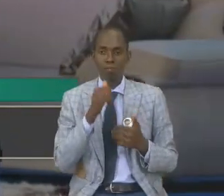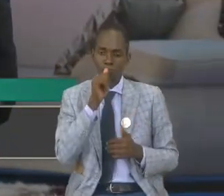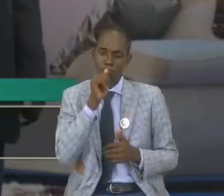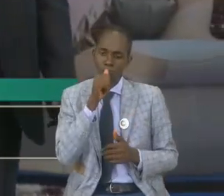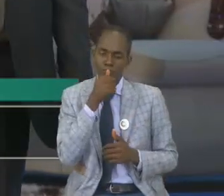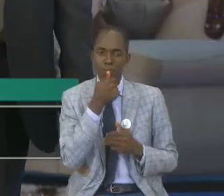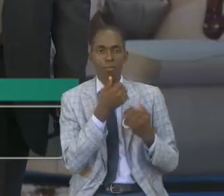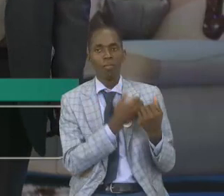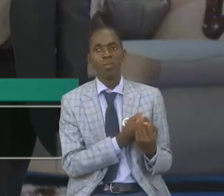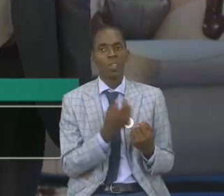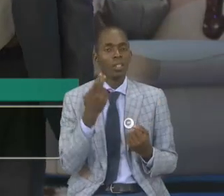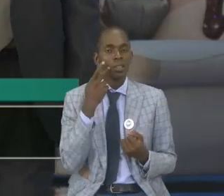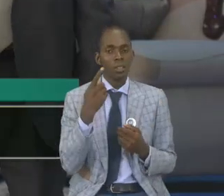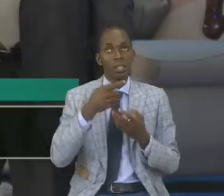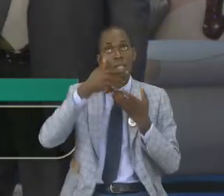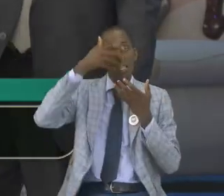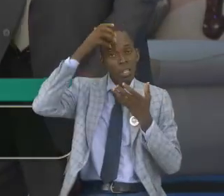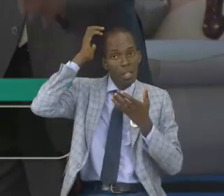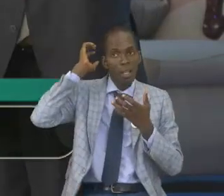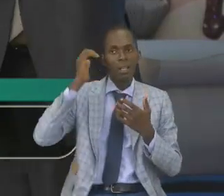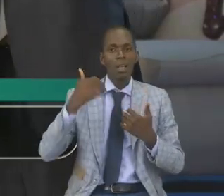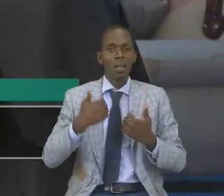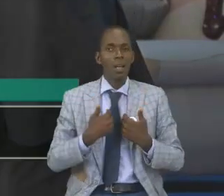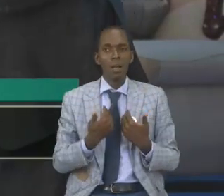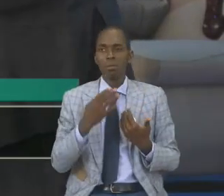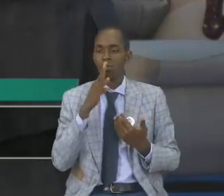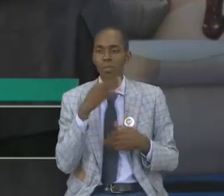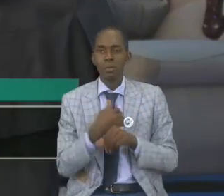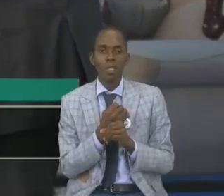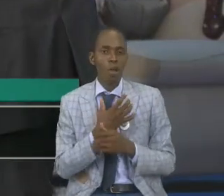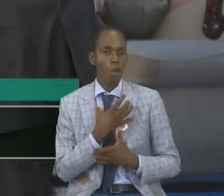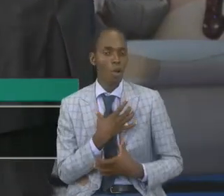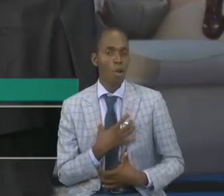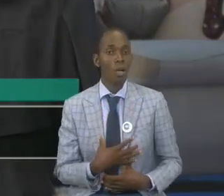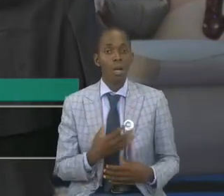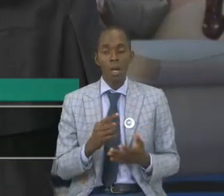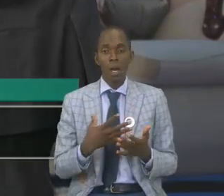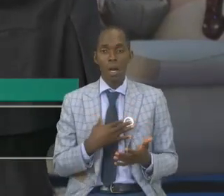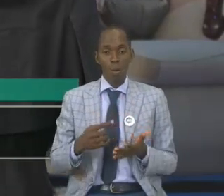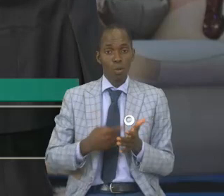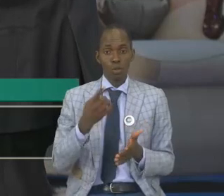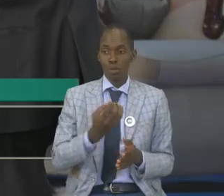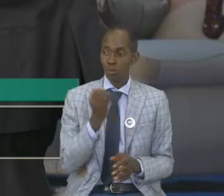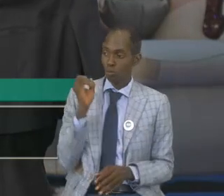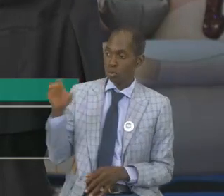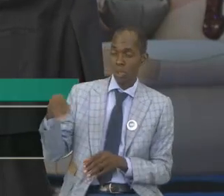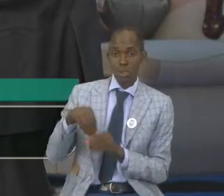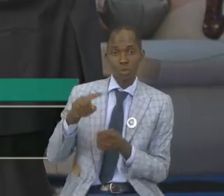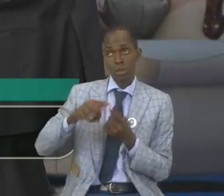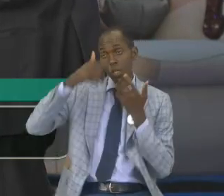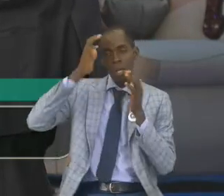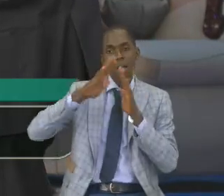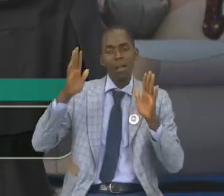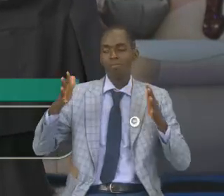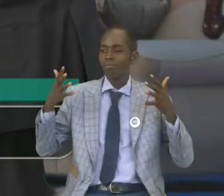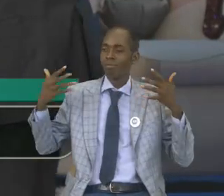at, you know, the lions have been kind of meat hungry, and once they throw you in there, you are gone. Oh, he said,